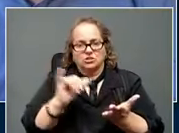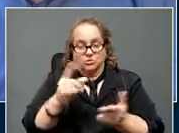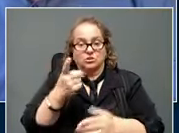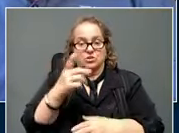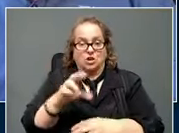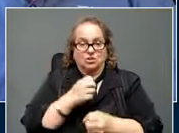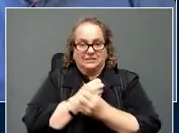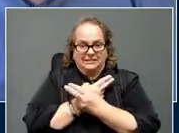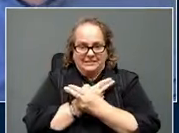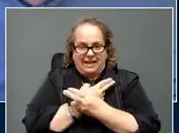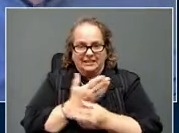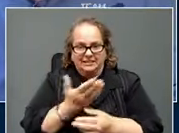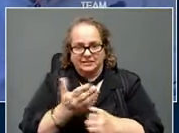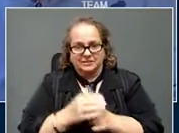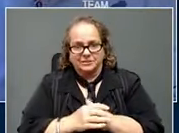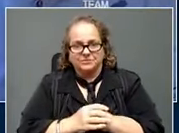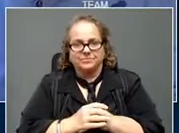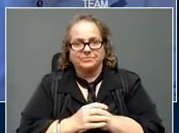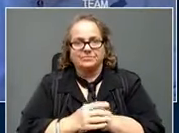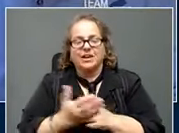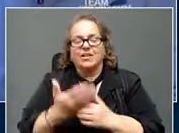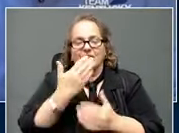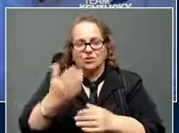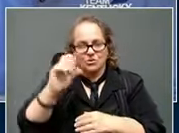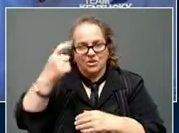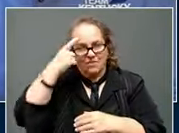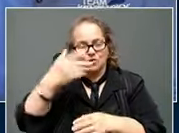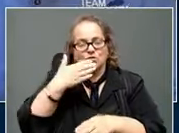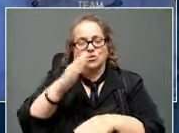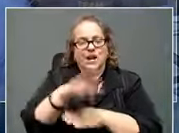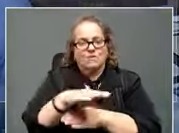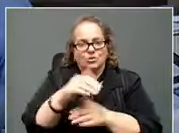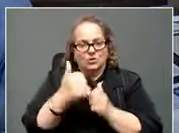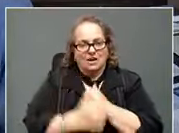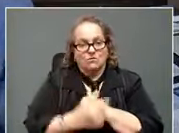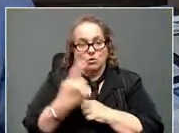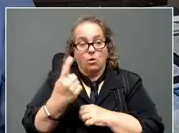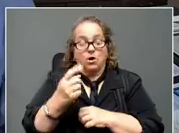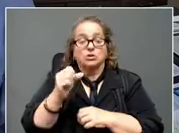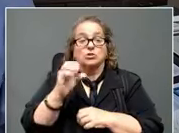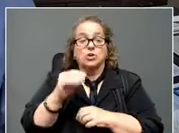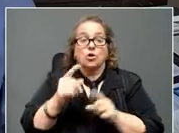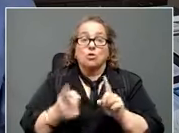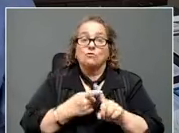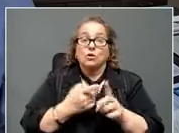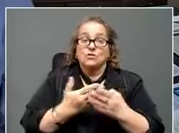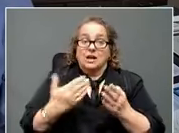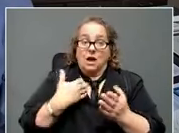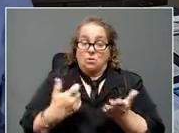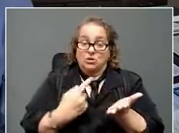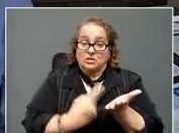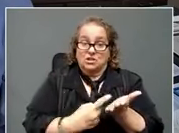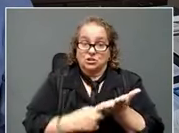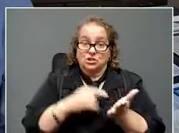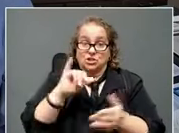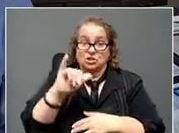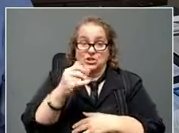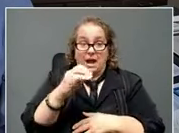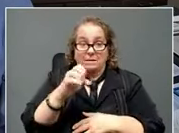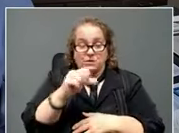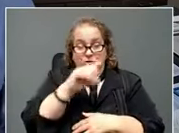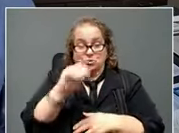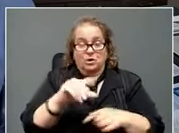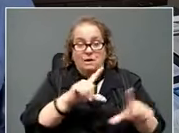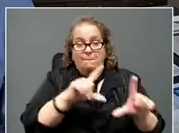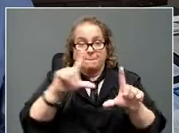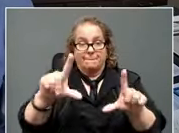Thank you, Governor. Good afternoon, everyone. So the first thing I want to talk about, James, can you put up that map real quick